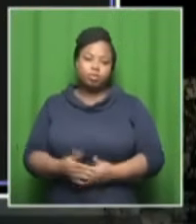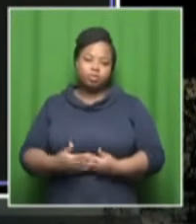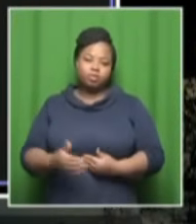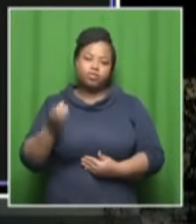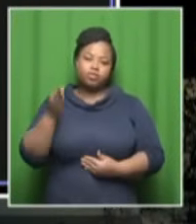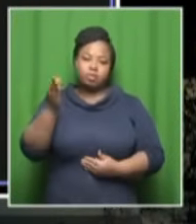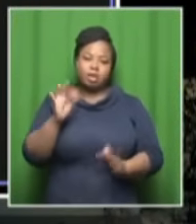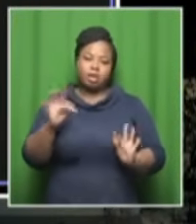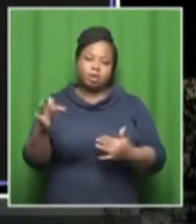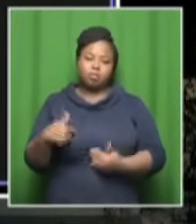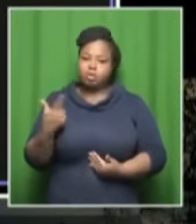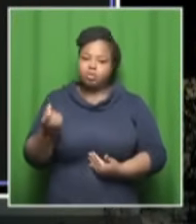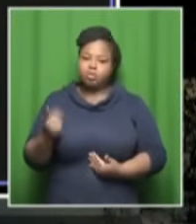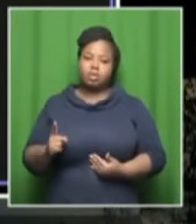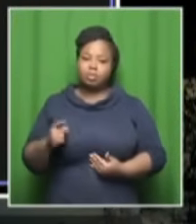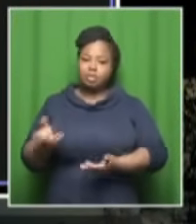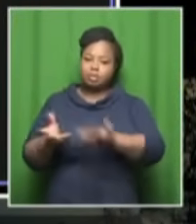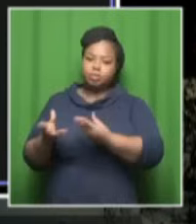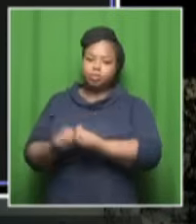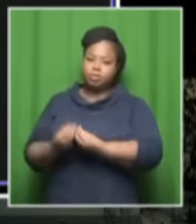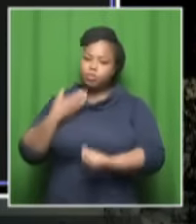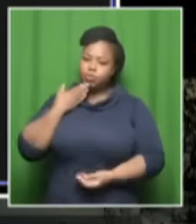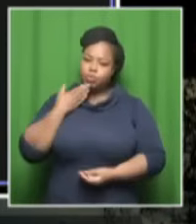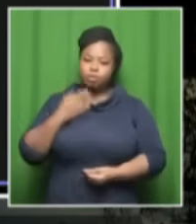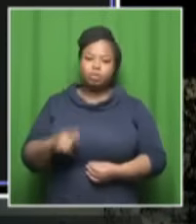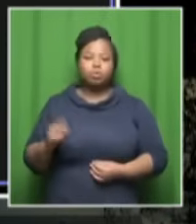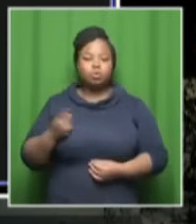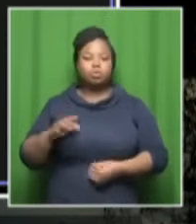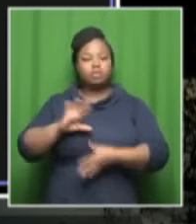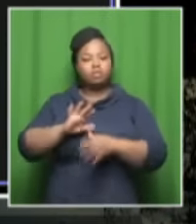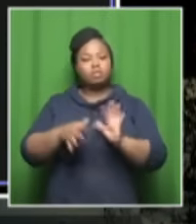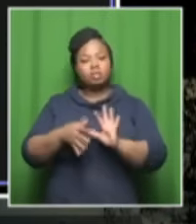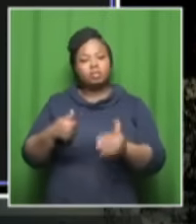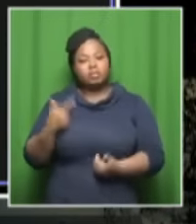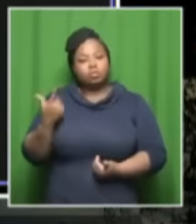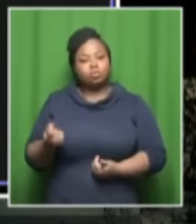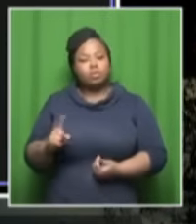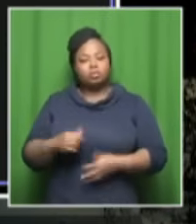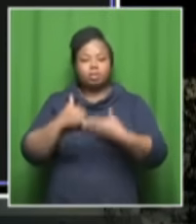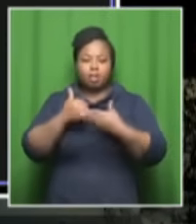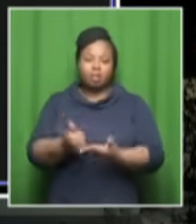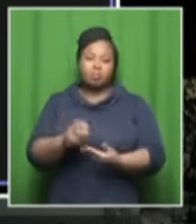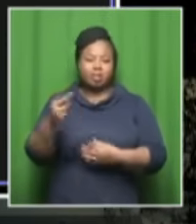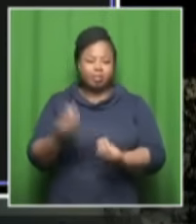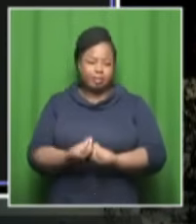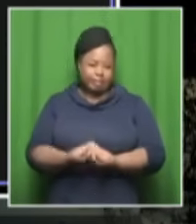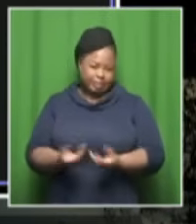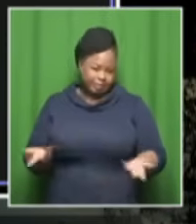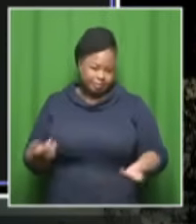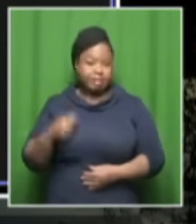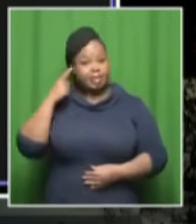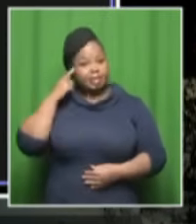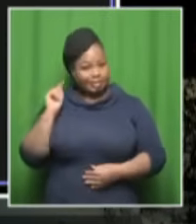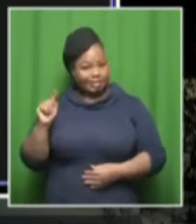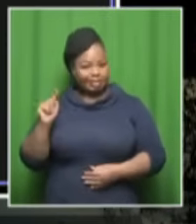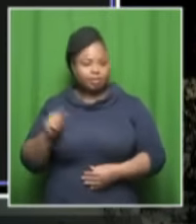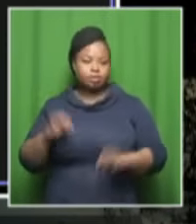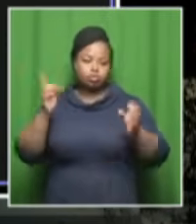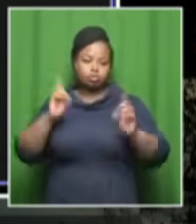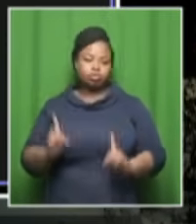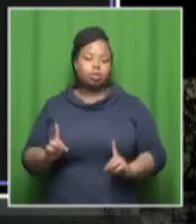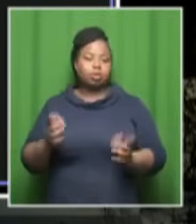What do I then, you know, who do I then talk to about these things? What infrastructure can I put in place to help with these things? I think that's the unique